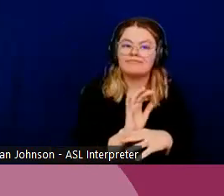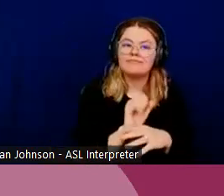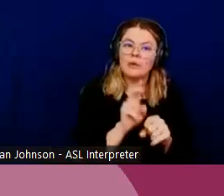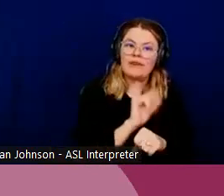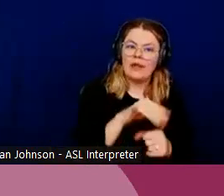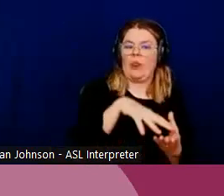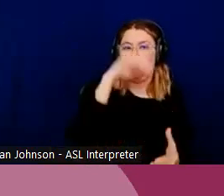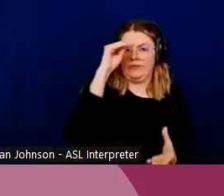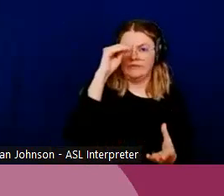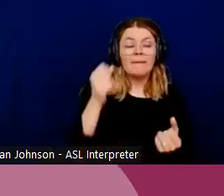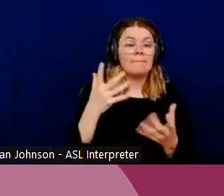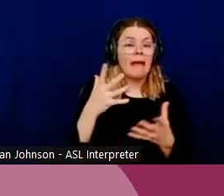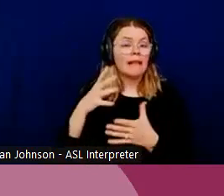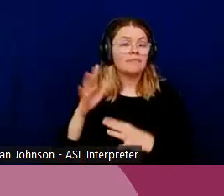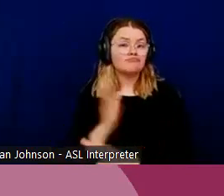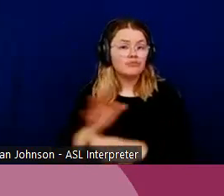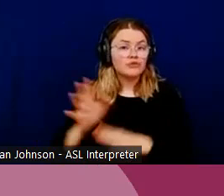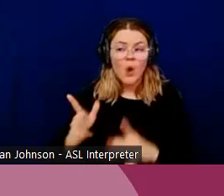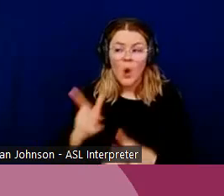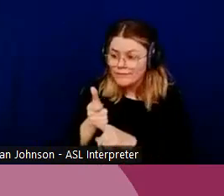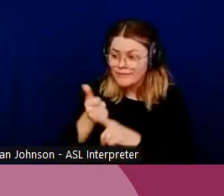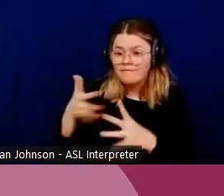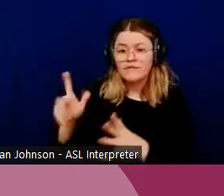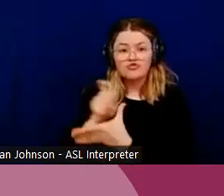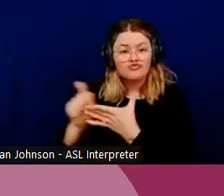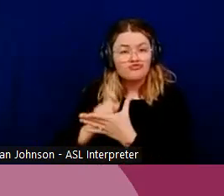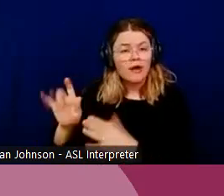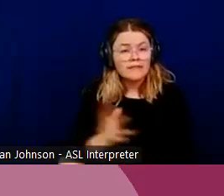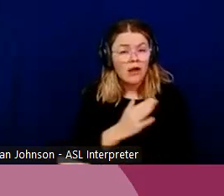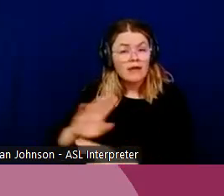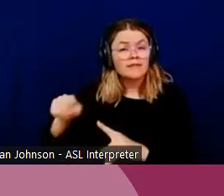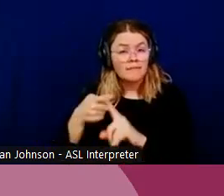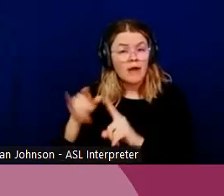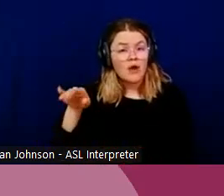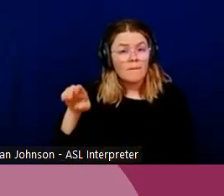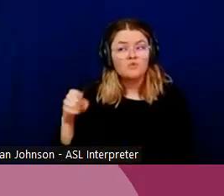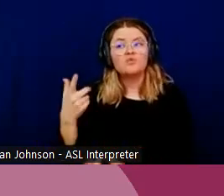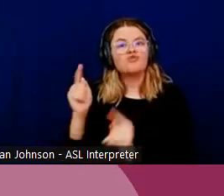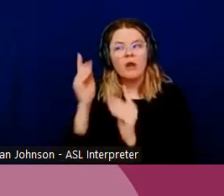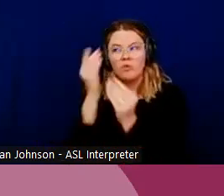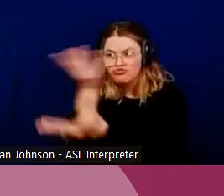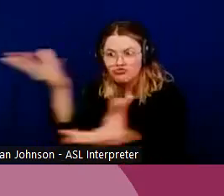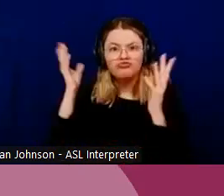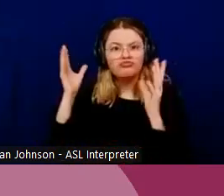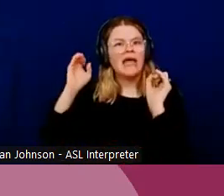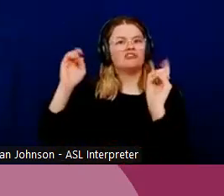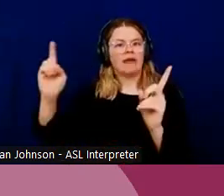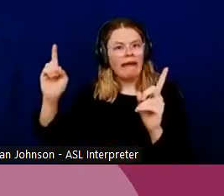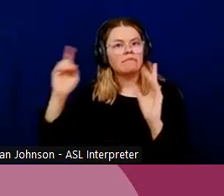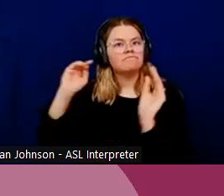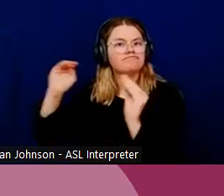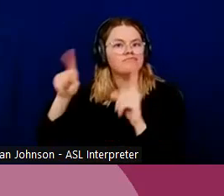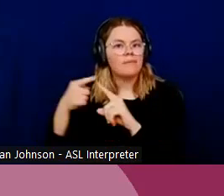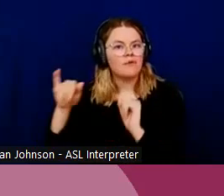there who have written songs about abuse to kind of spread awareness about abuse or kind of have themes of abuse and domestic violence